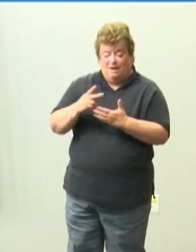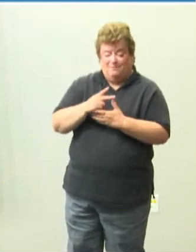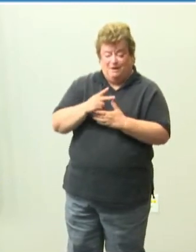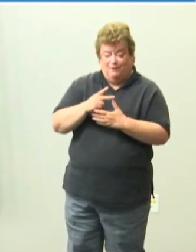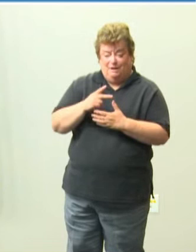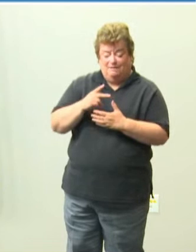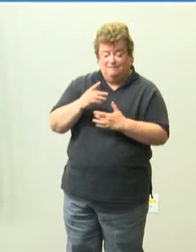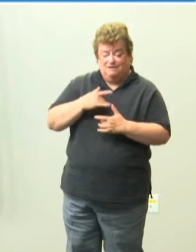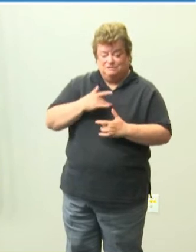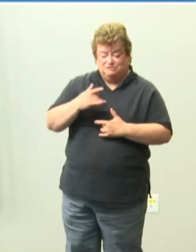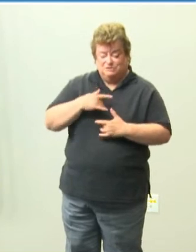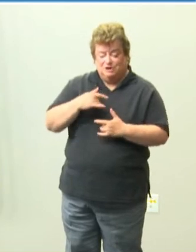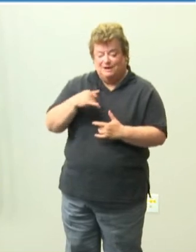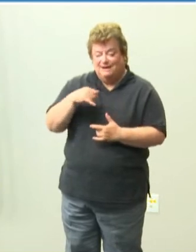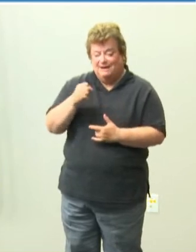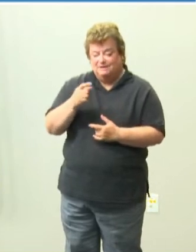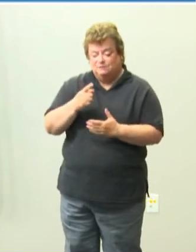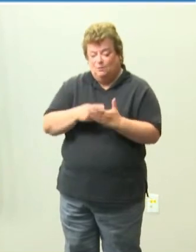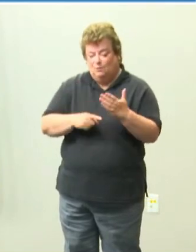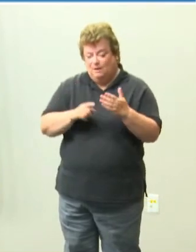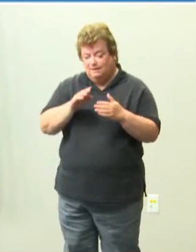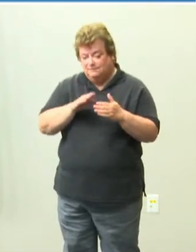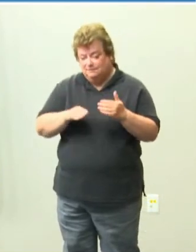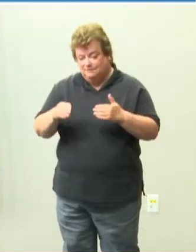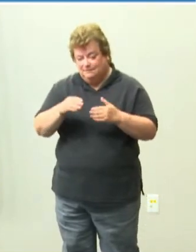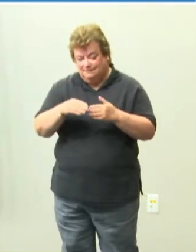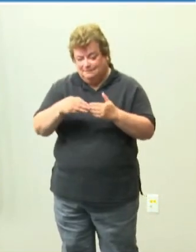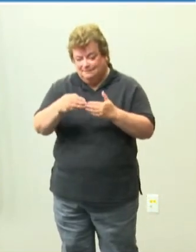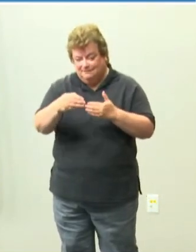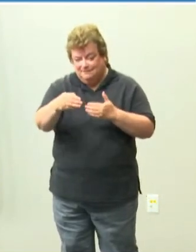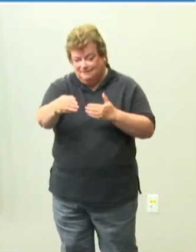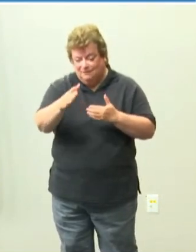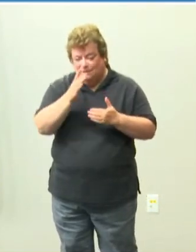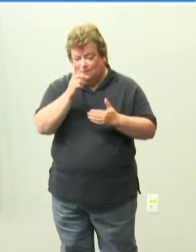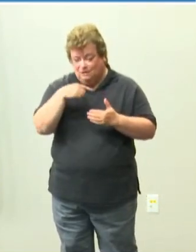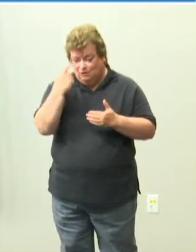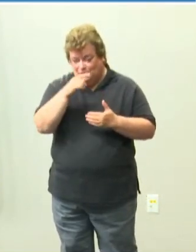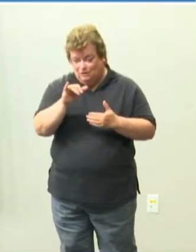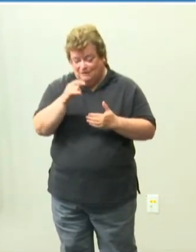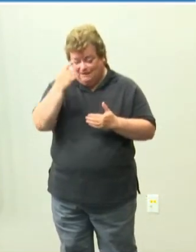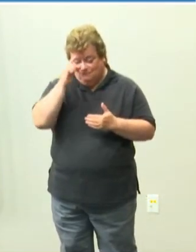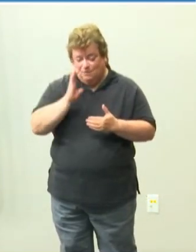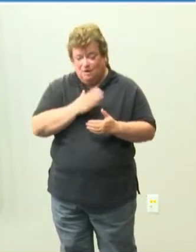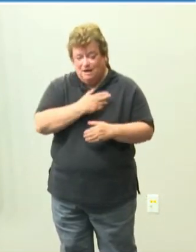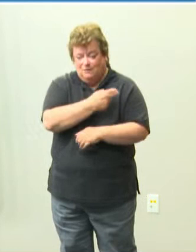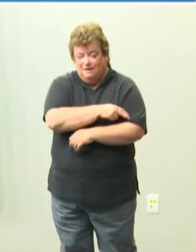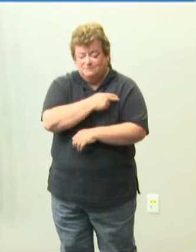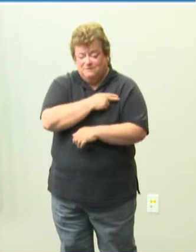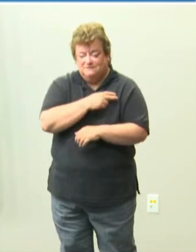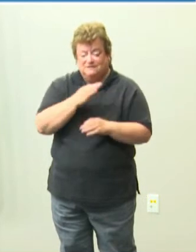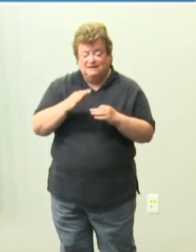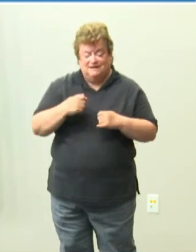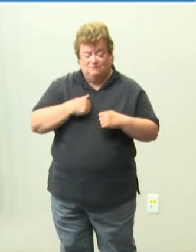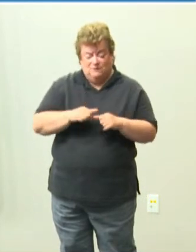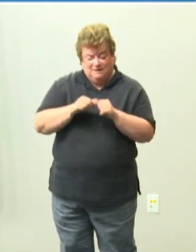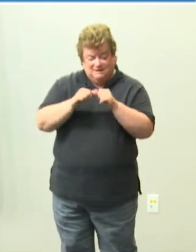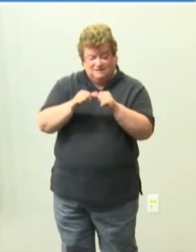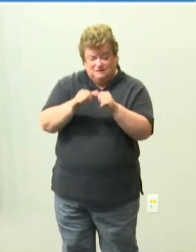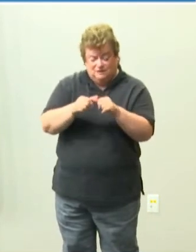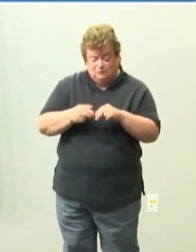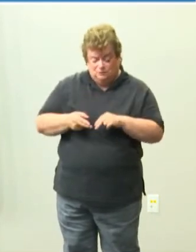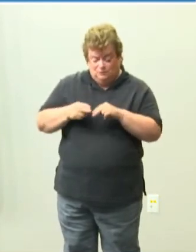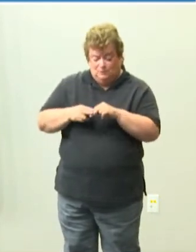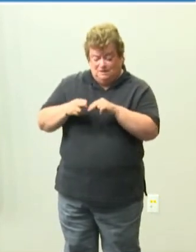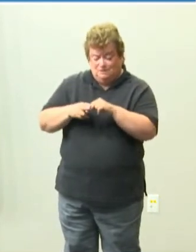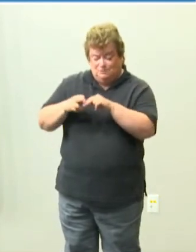the coming days and weeks look like for our hospitals. If we continue to increase at the